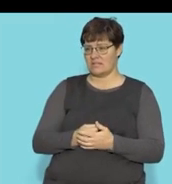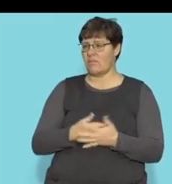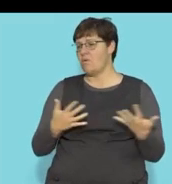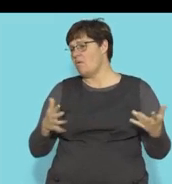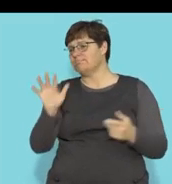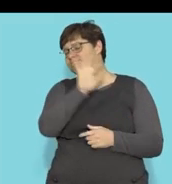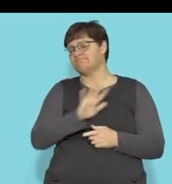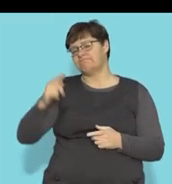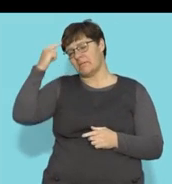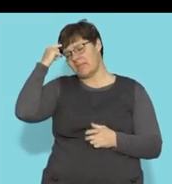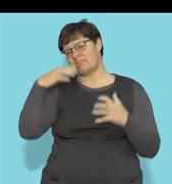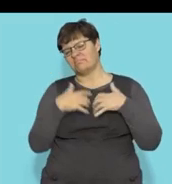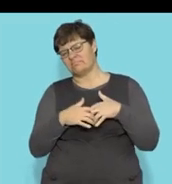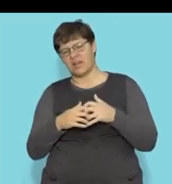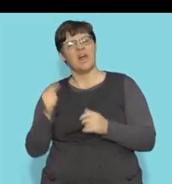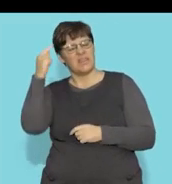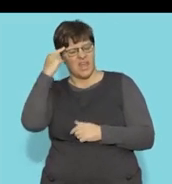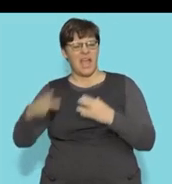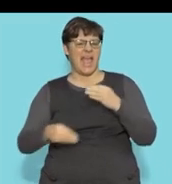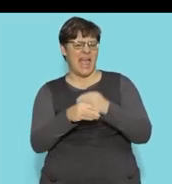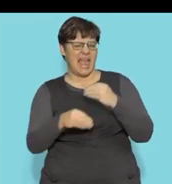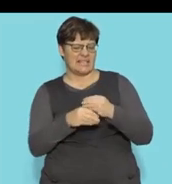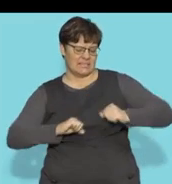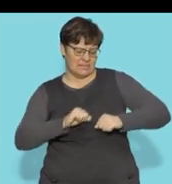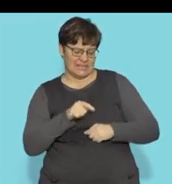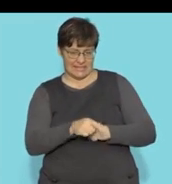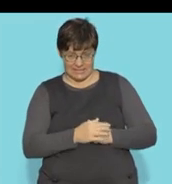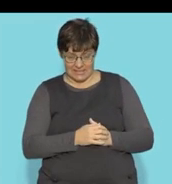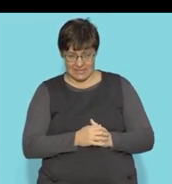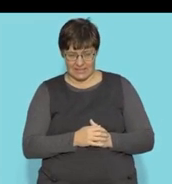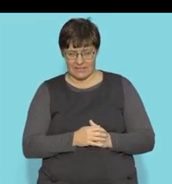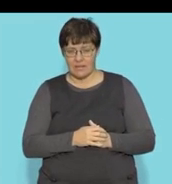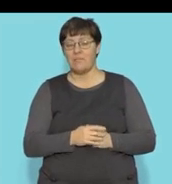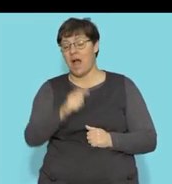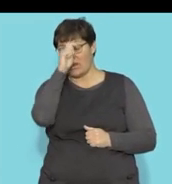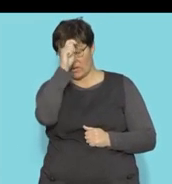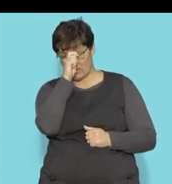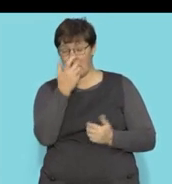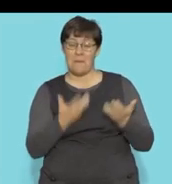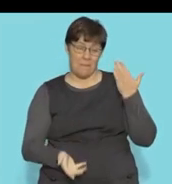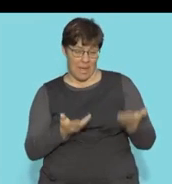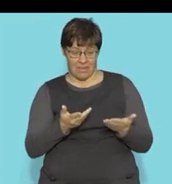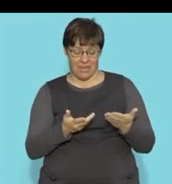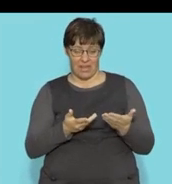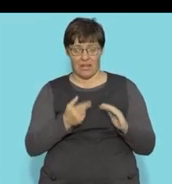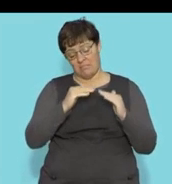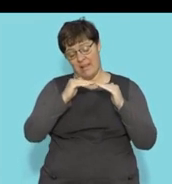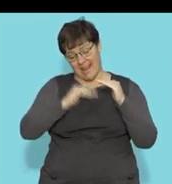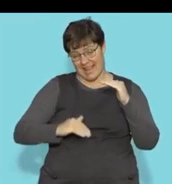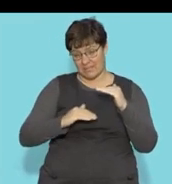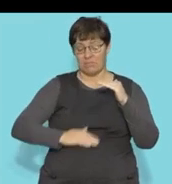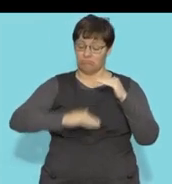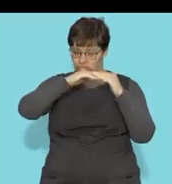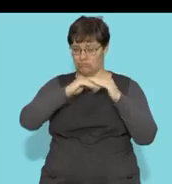it's more just a question to think about, how much more could I do with that empty space? But we also have to acknowledge that there could be restrictions